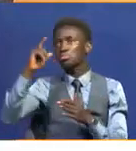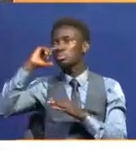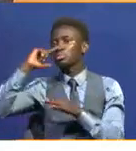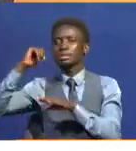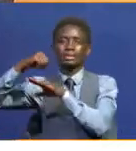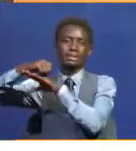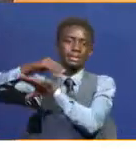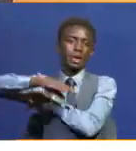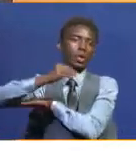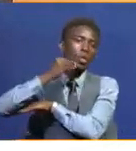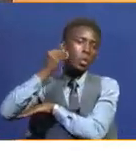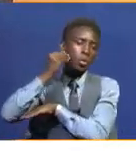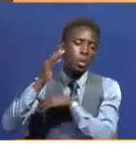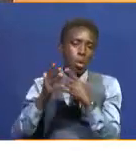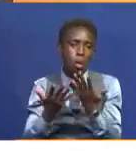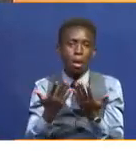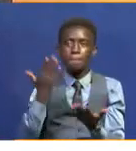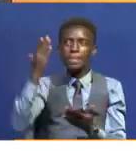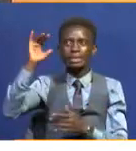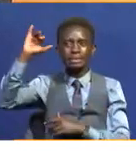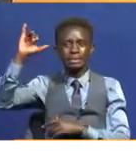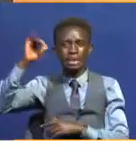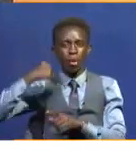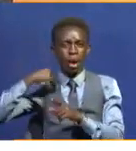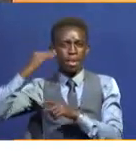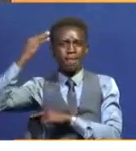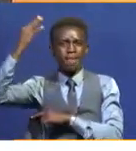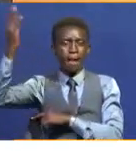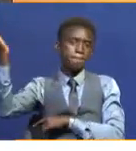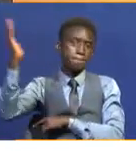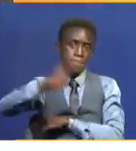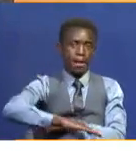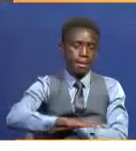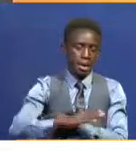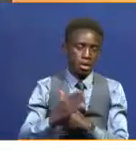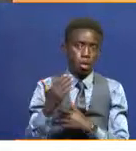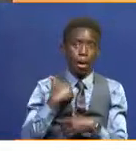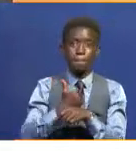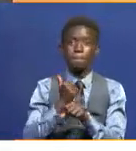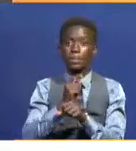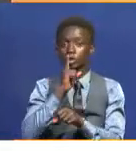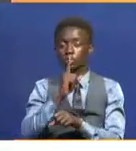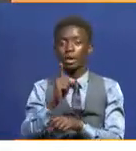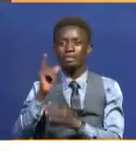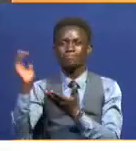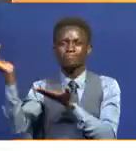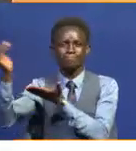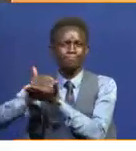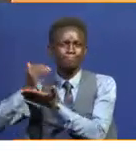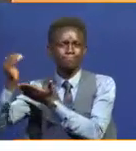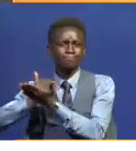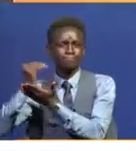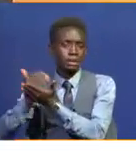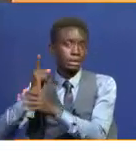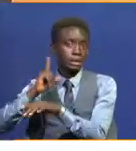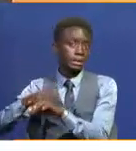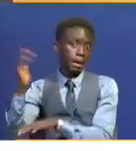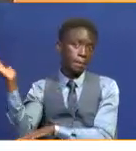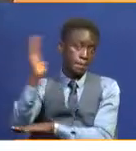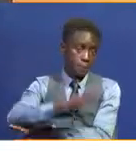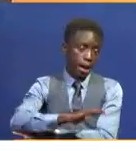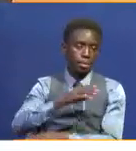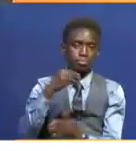or they want to come back in some time in future, and they want to make sure by the time they come back, they have secured their financial future,